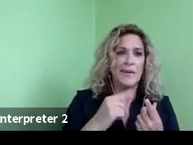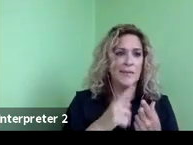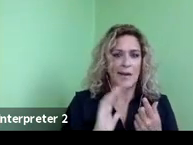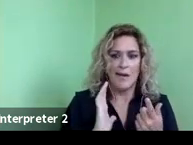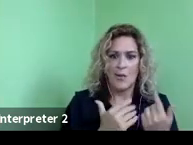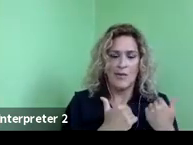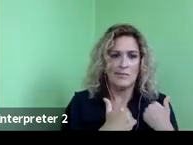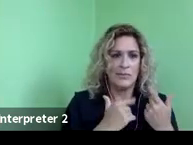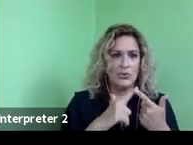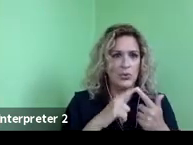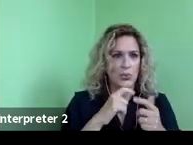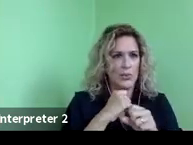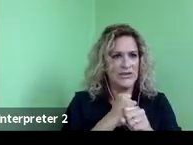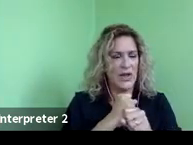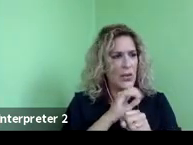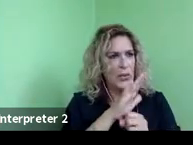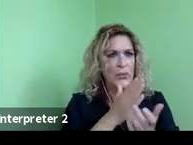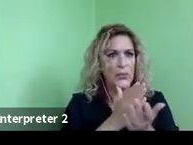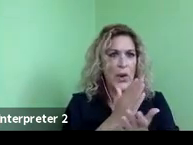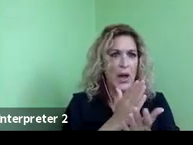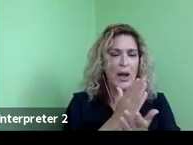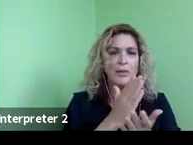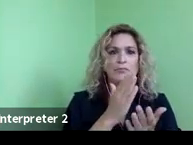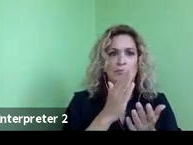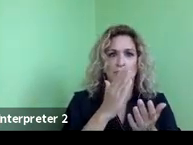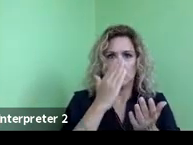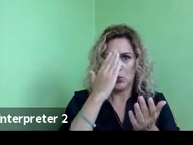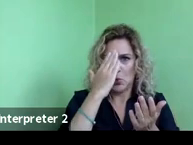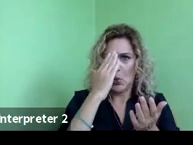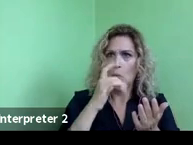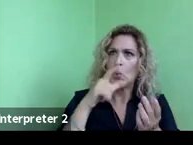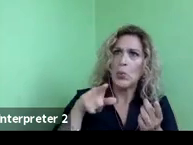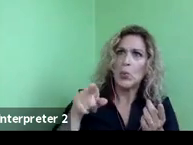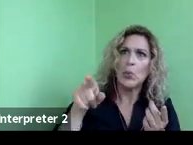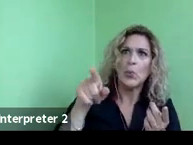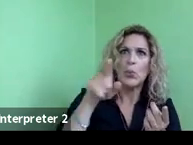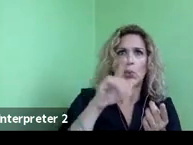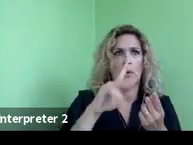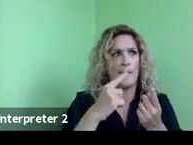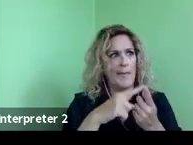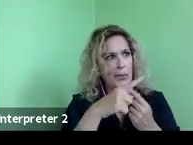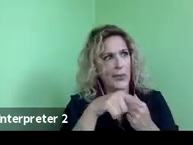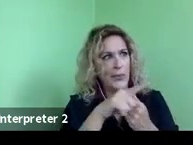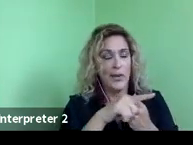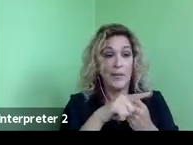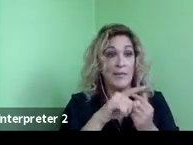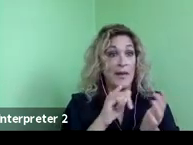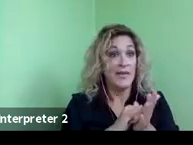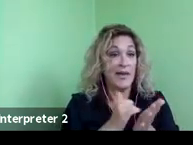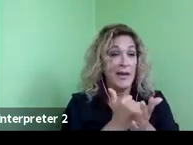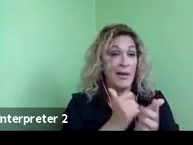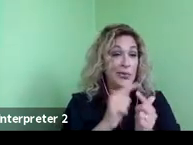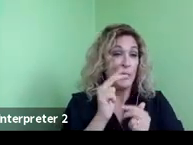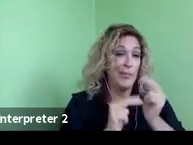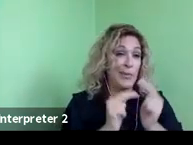to protect that right to decide who knows what about them. It helps build trust. And that trust increases the likelihood that